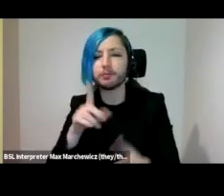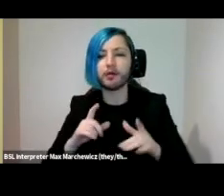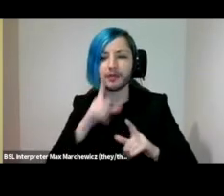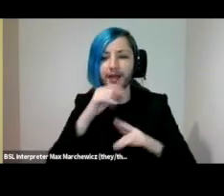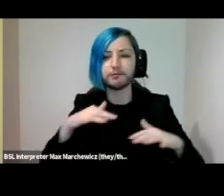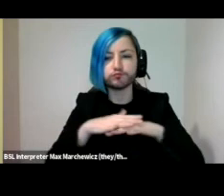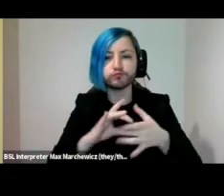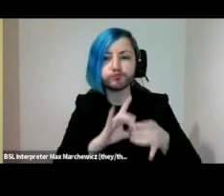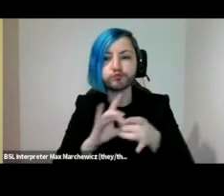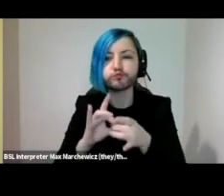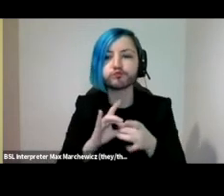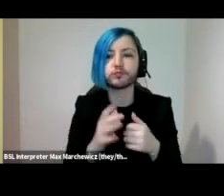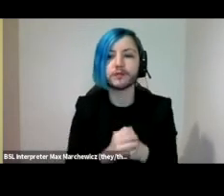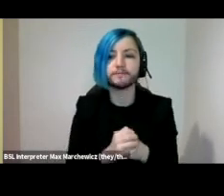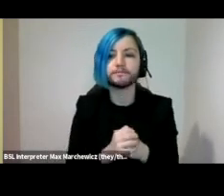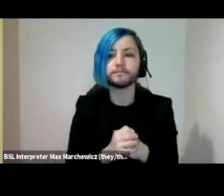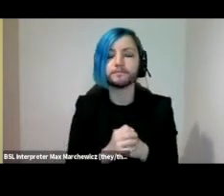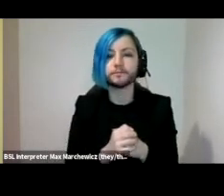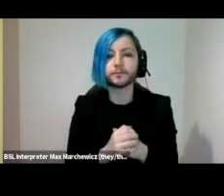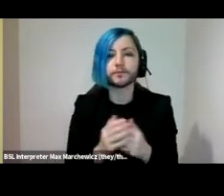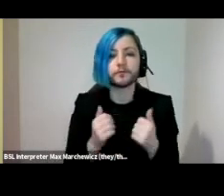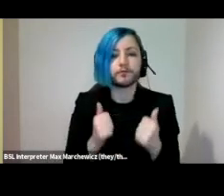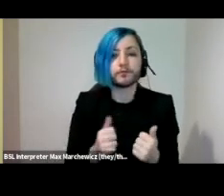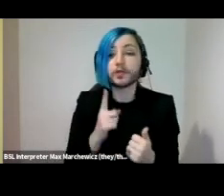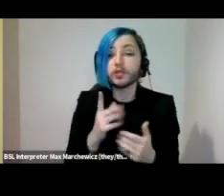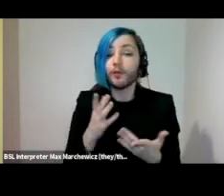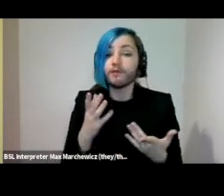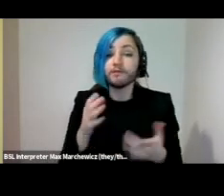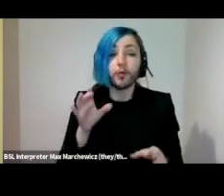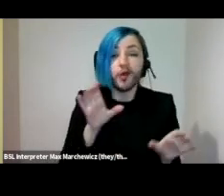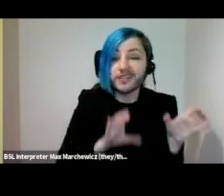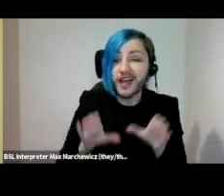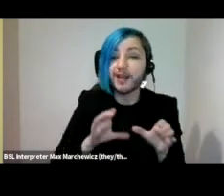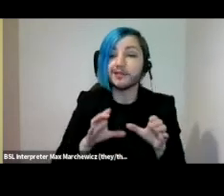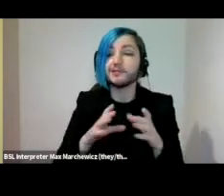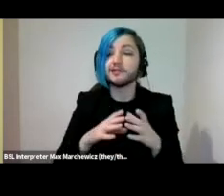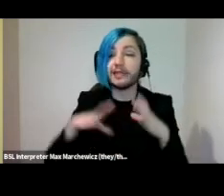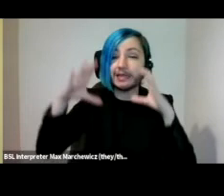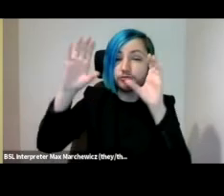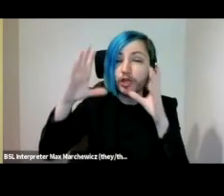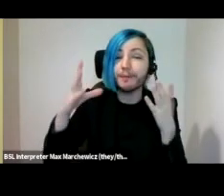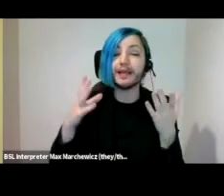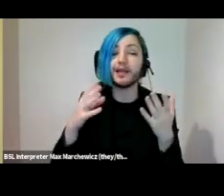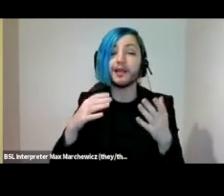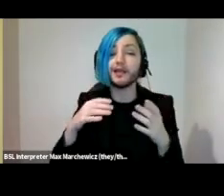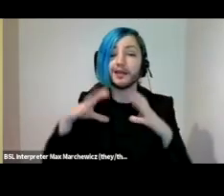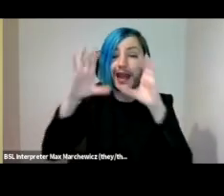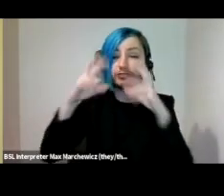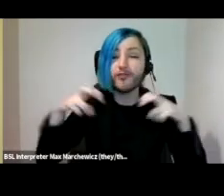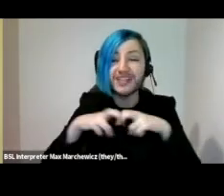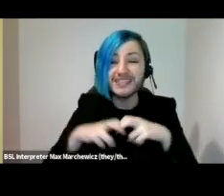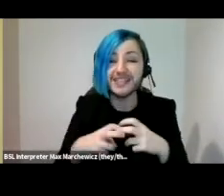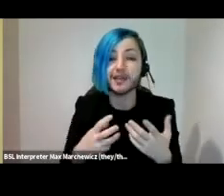Because to do the science, to actually do the astronomy and astrophysics, you want a network of gravitational